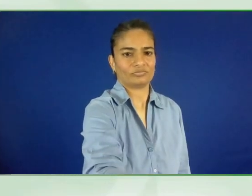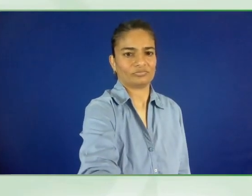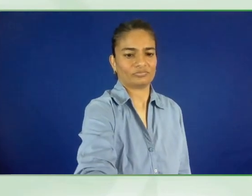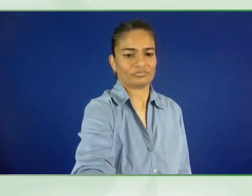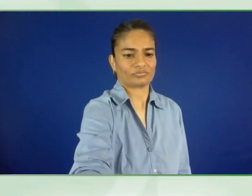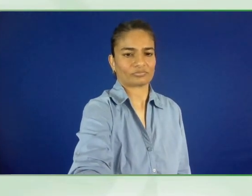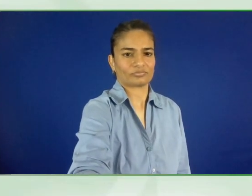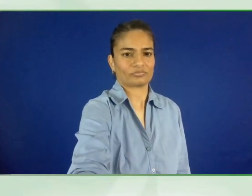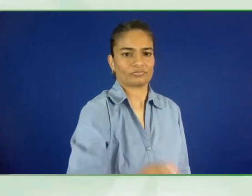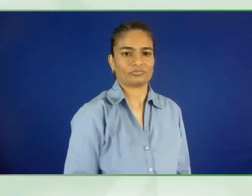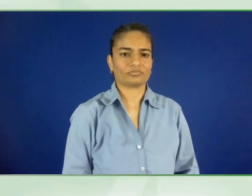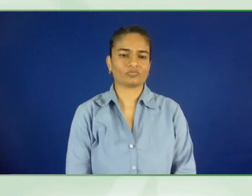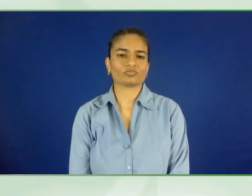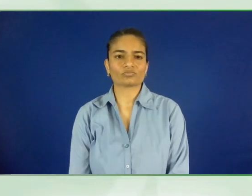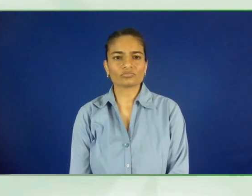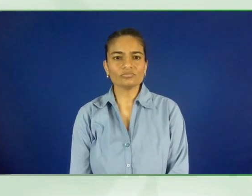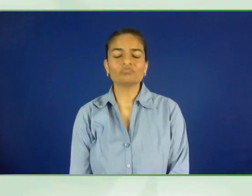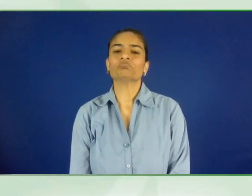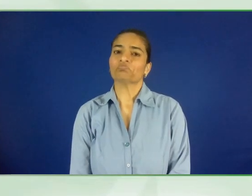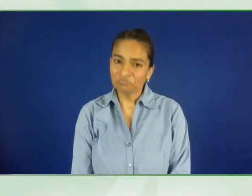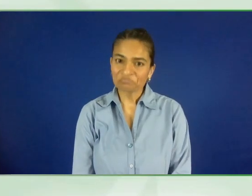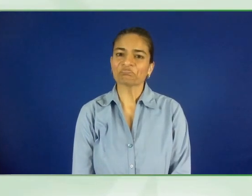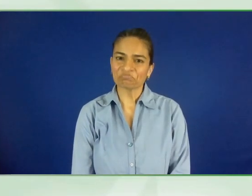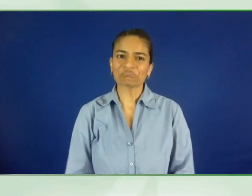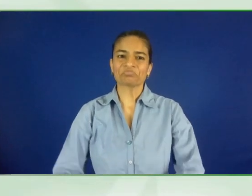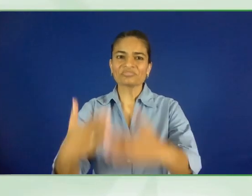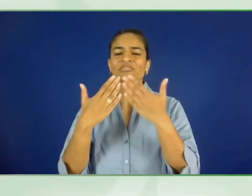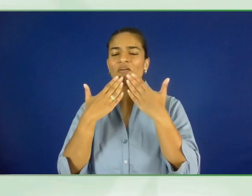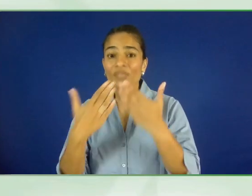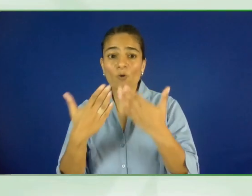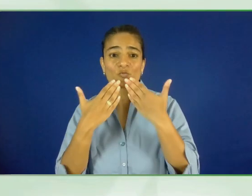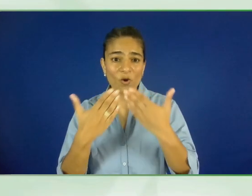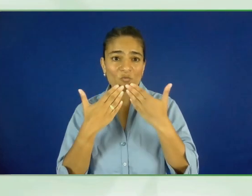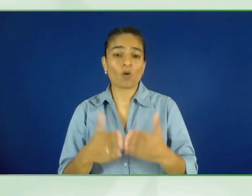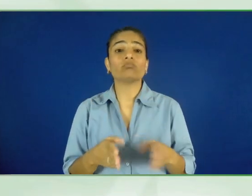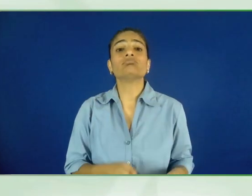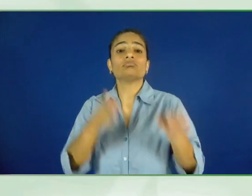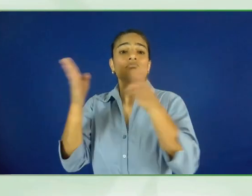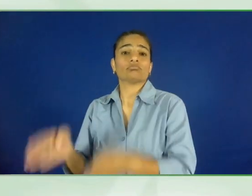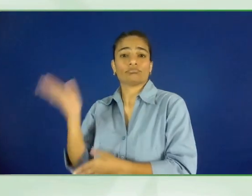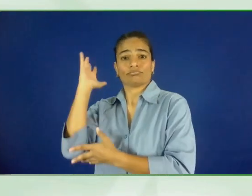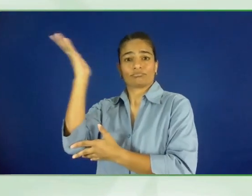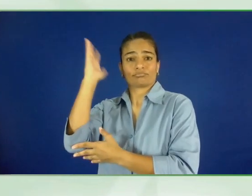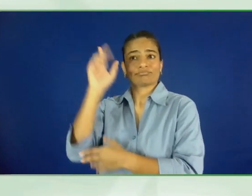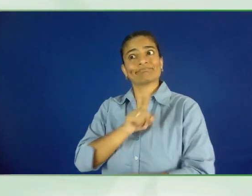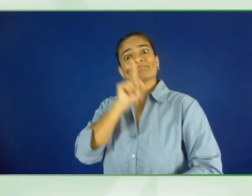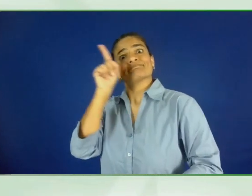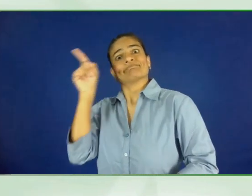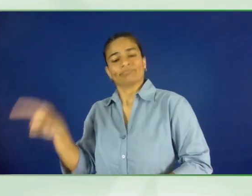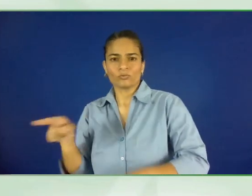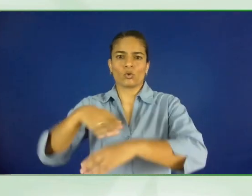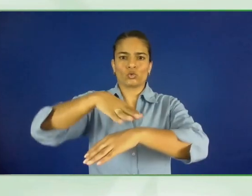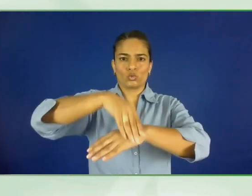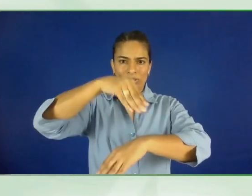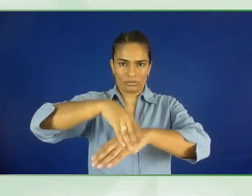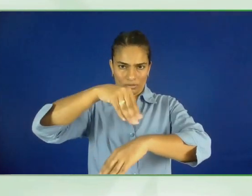Thank you. Our next speaker is coming from Sweden, and his name is